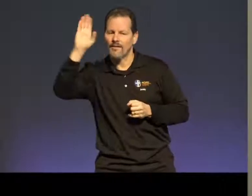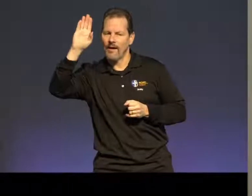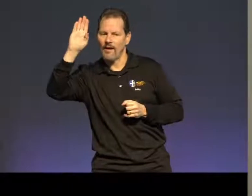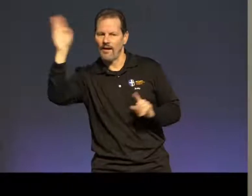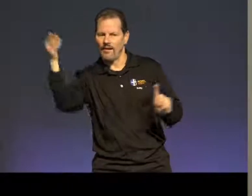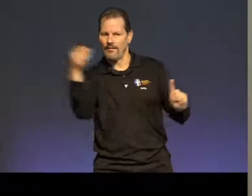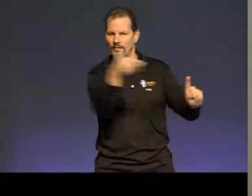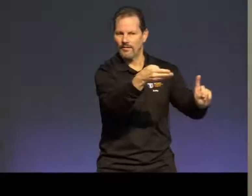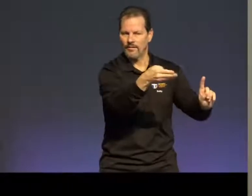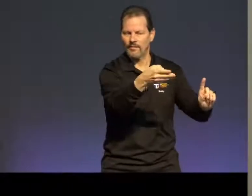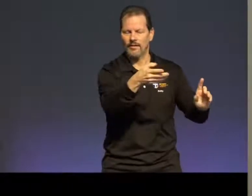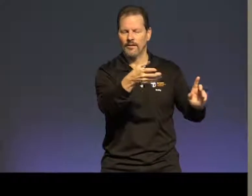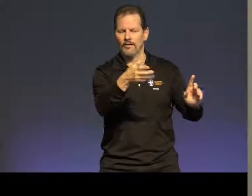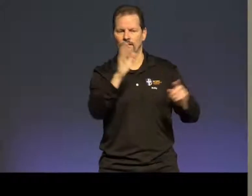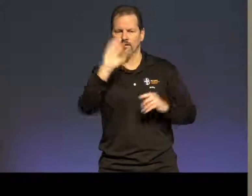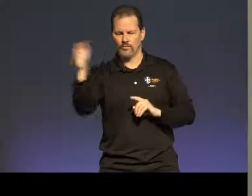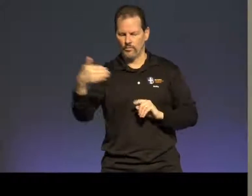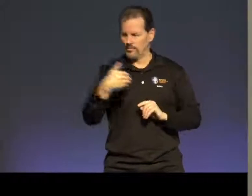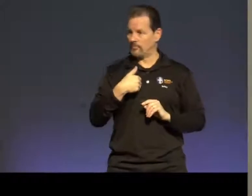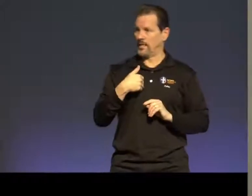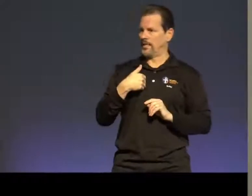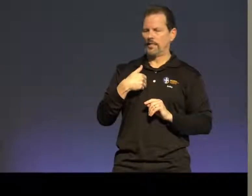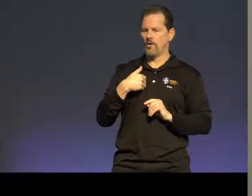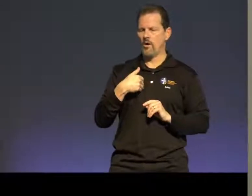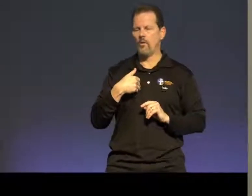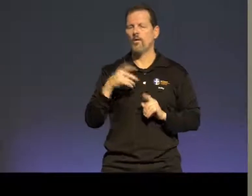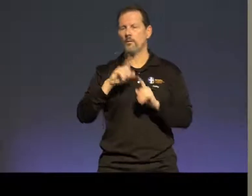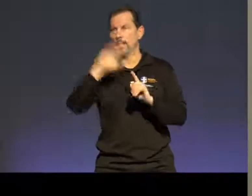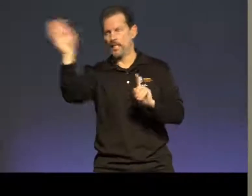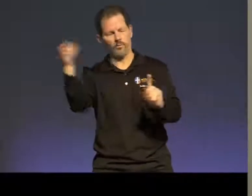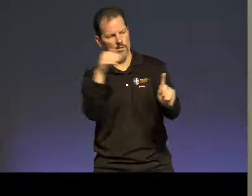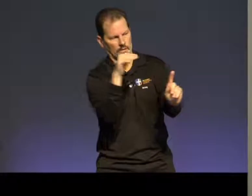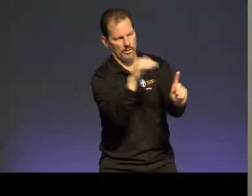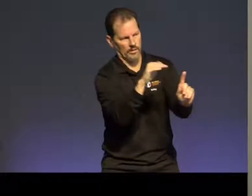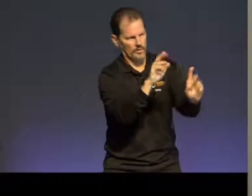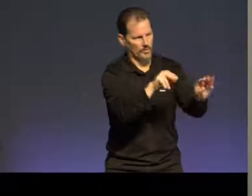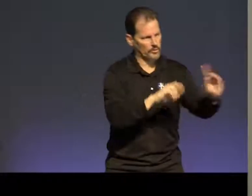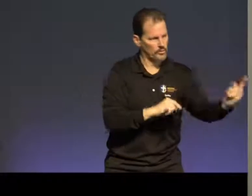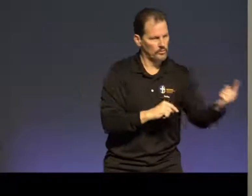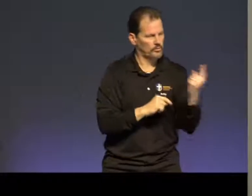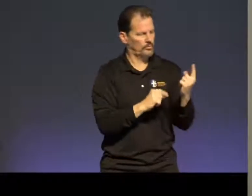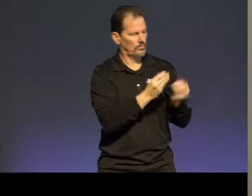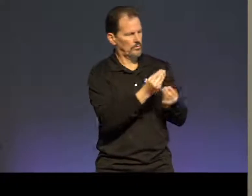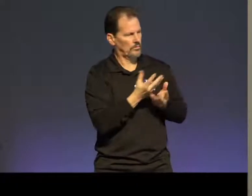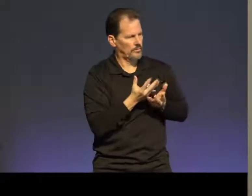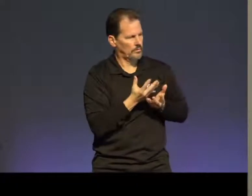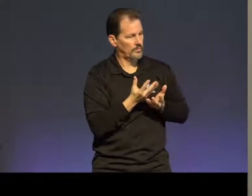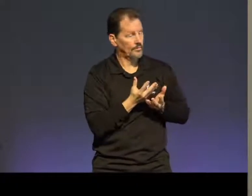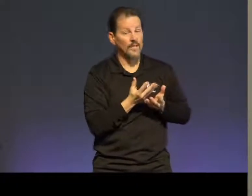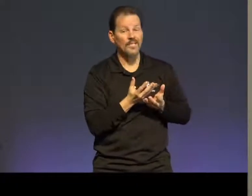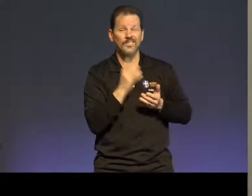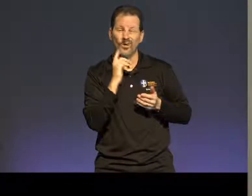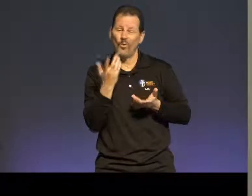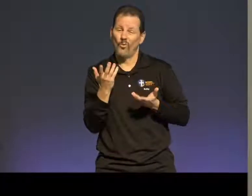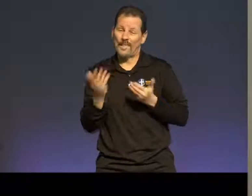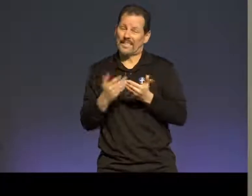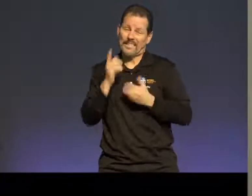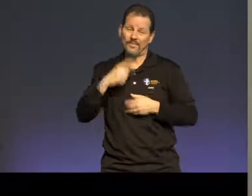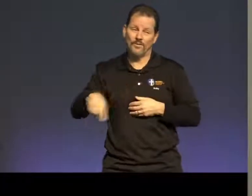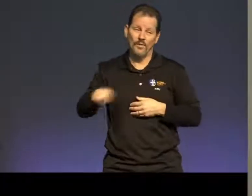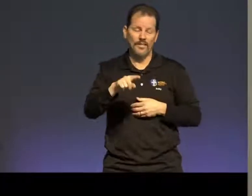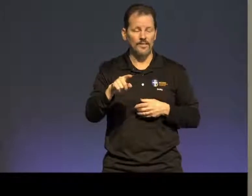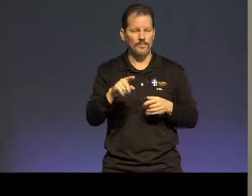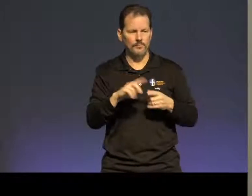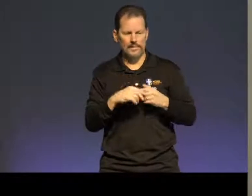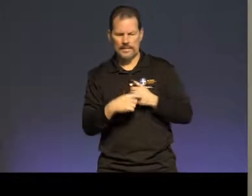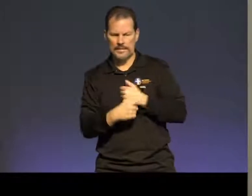when I'm looking at things the wrong way, just like Saul is looking at things the wrong way here, it becomes very easy to talk yourself into positions, places, and even